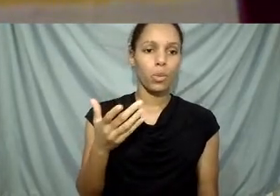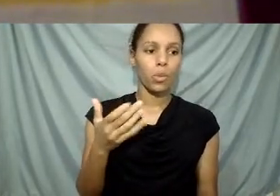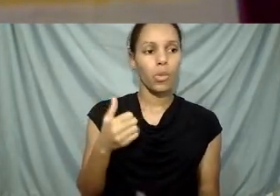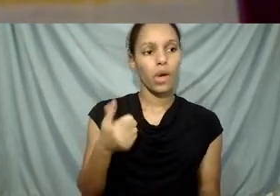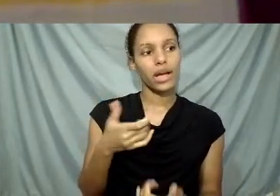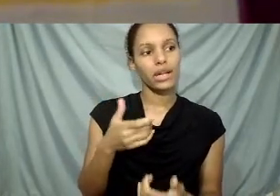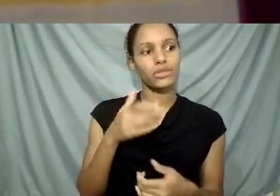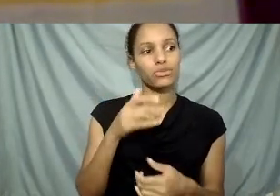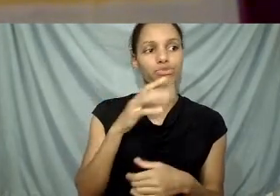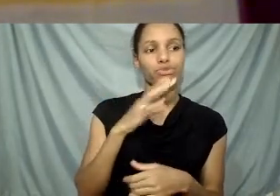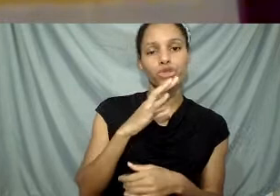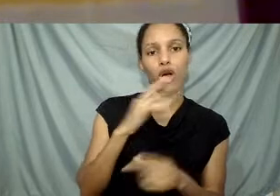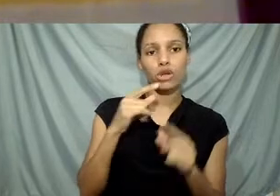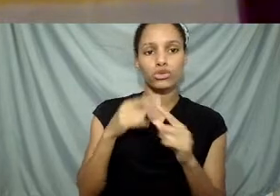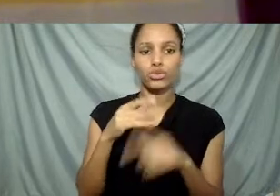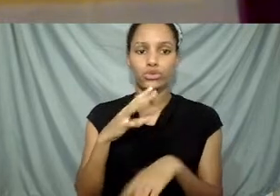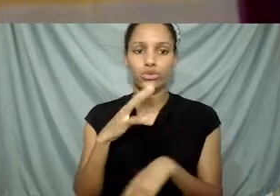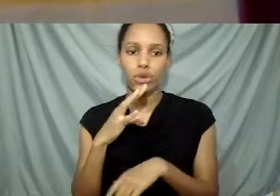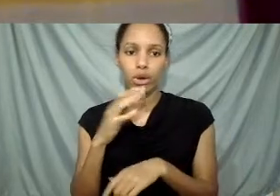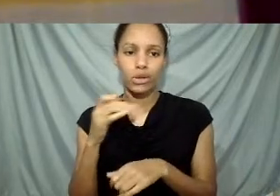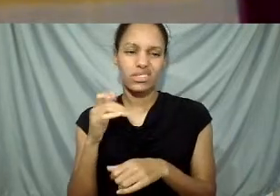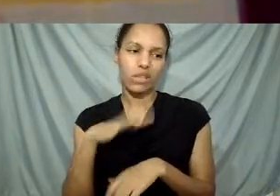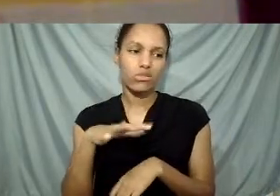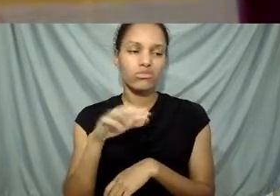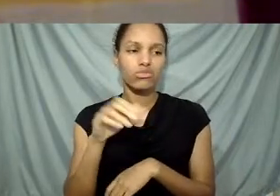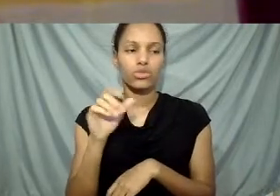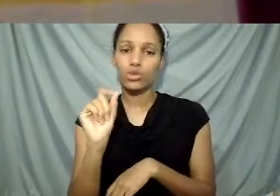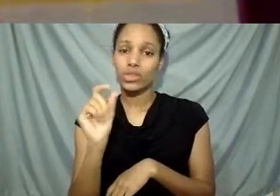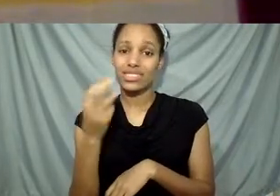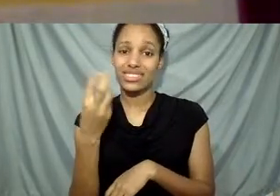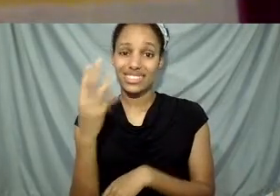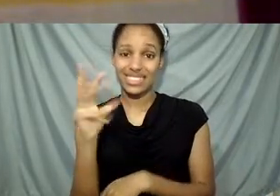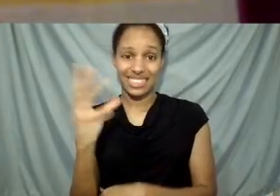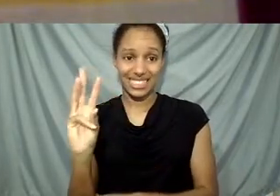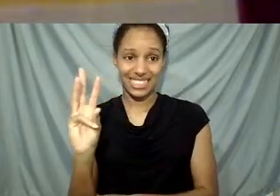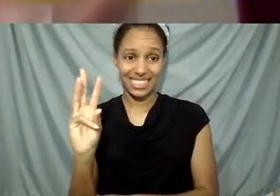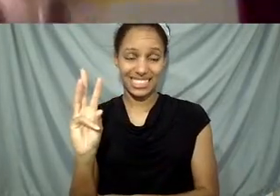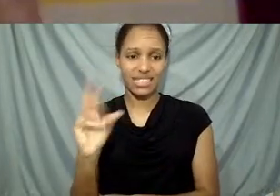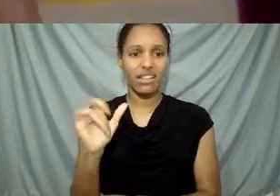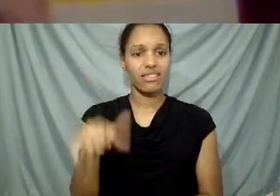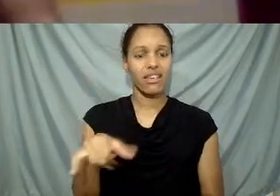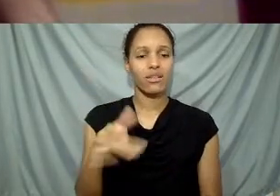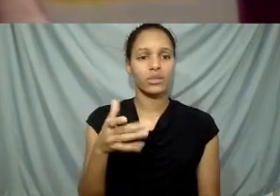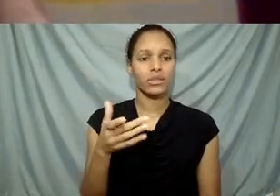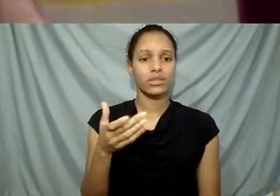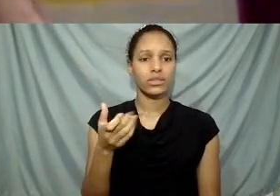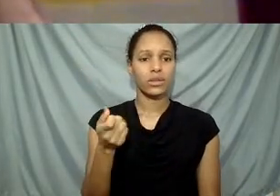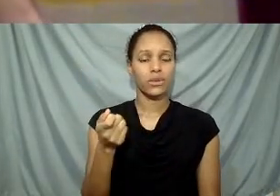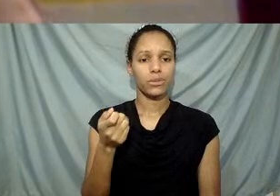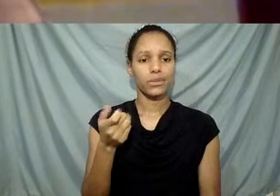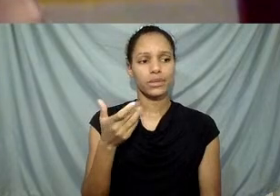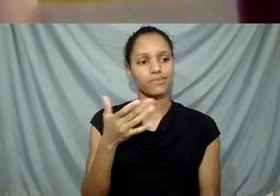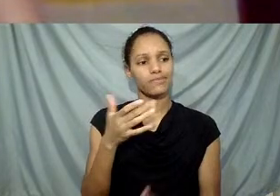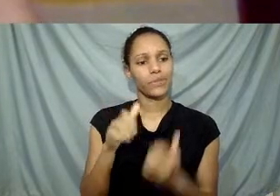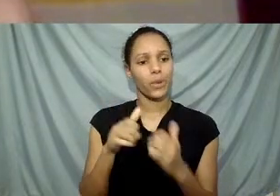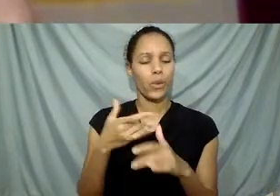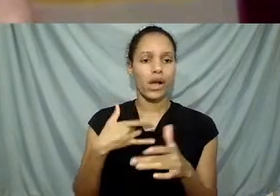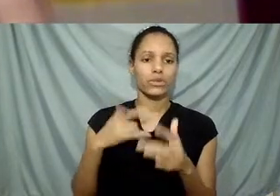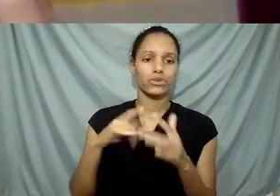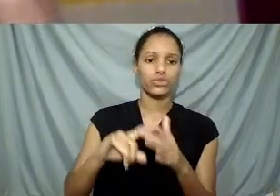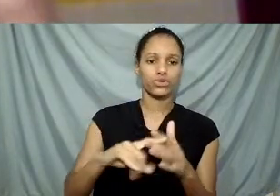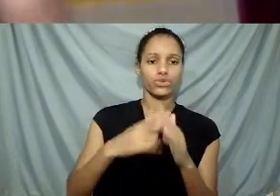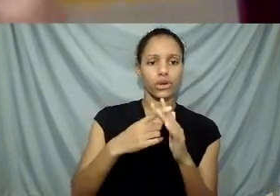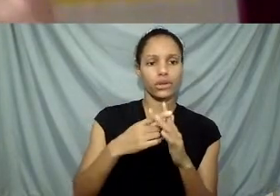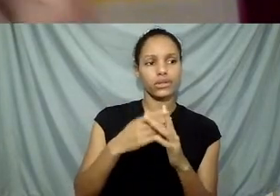Talk was 2016, and that one was kind of where I built in all of